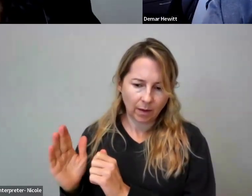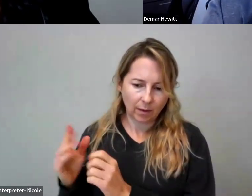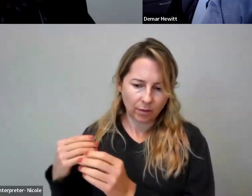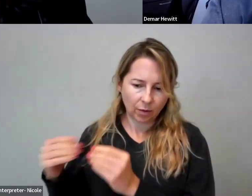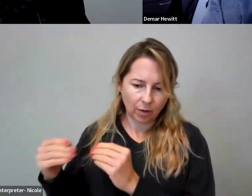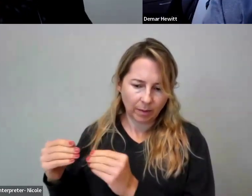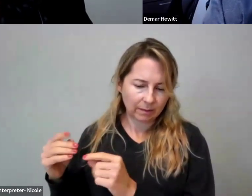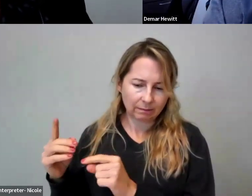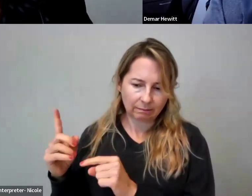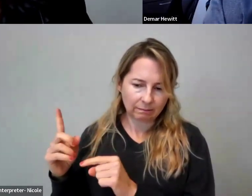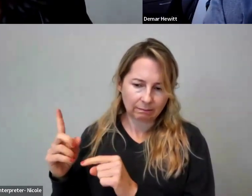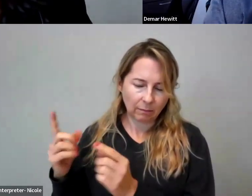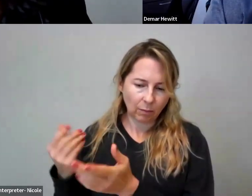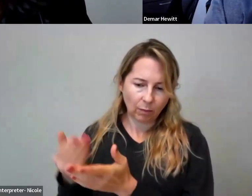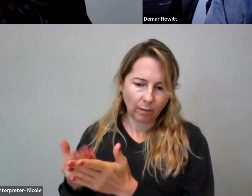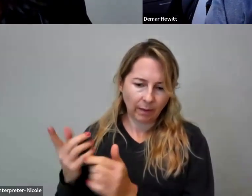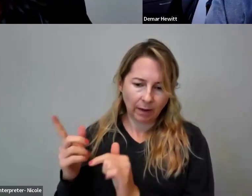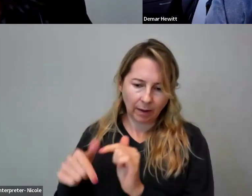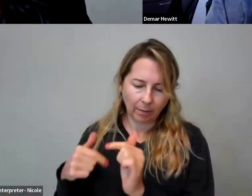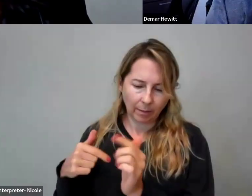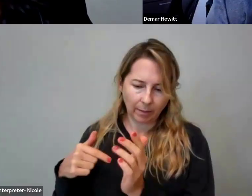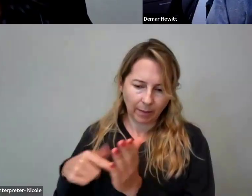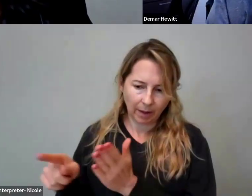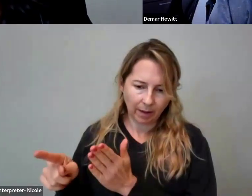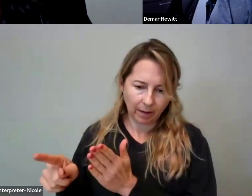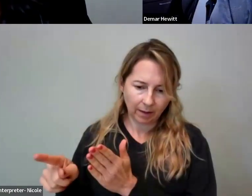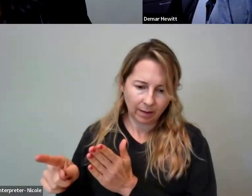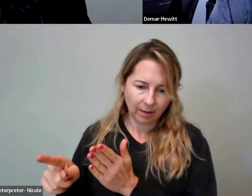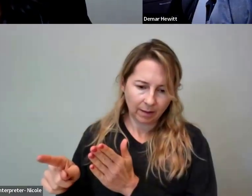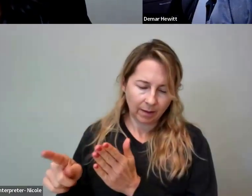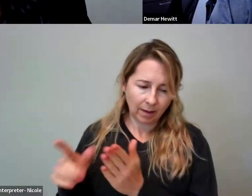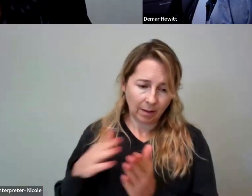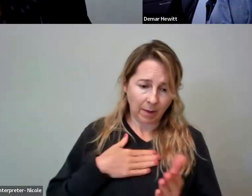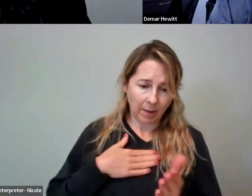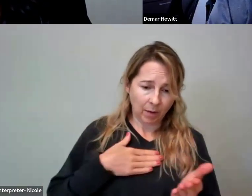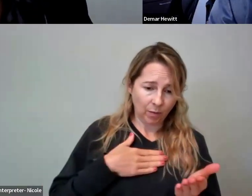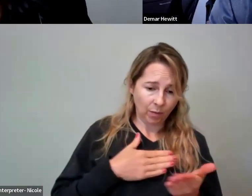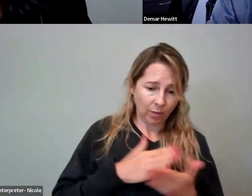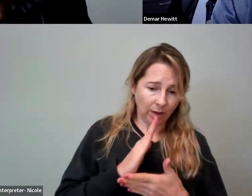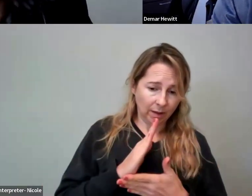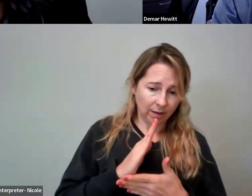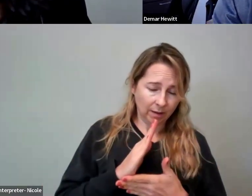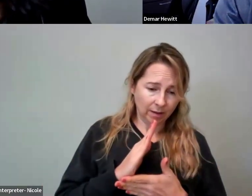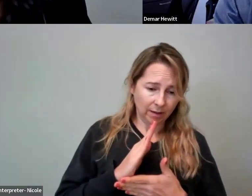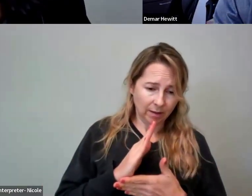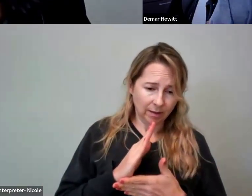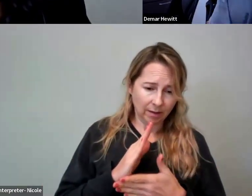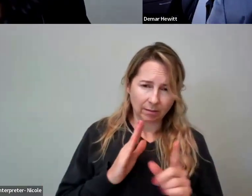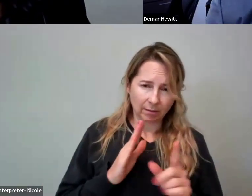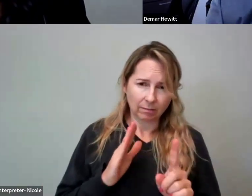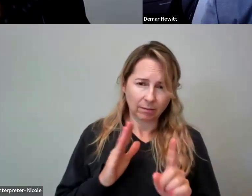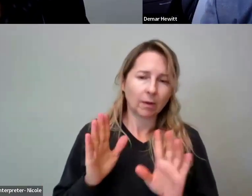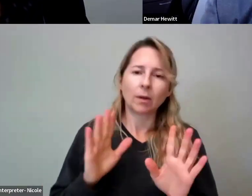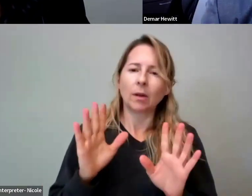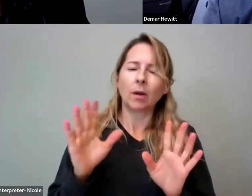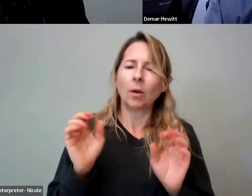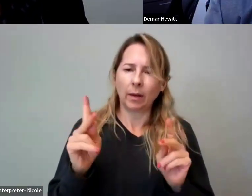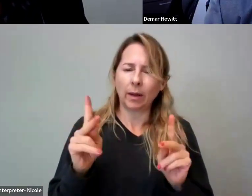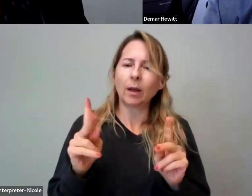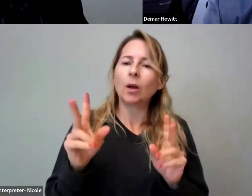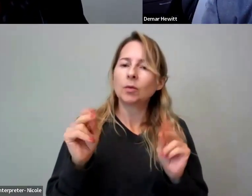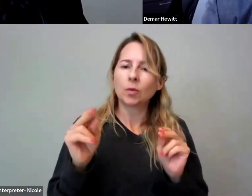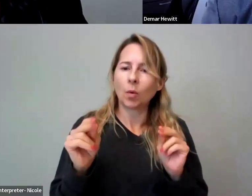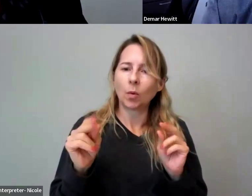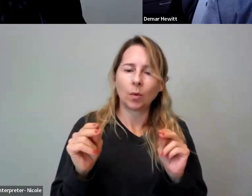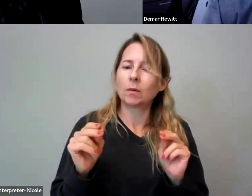pay. Is that a right? I'm assuming this question. So Yeah. no, there is not a